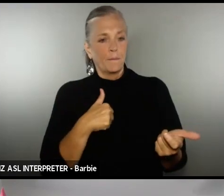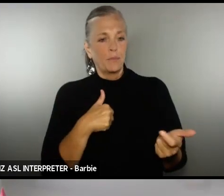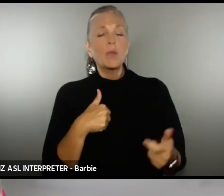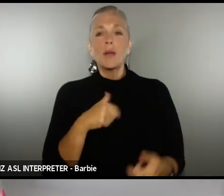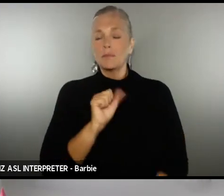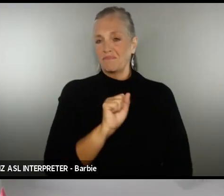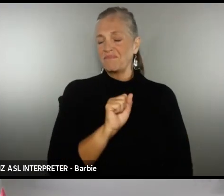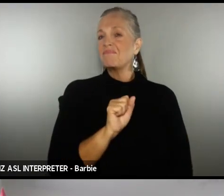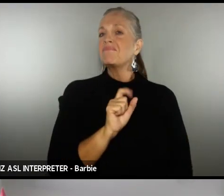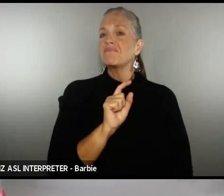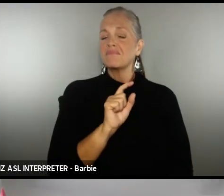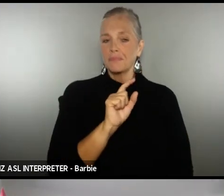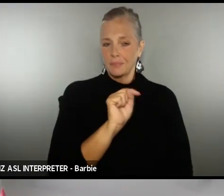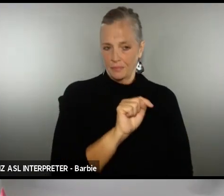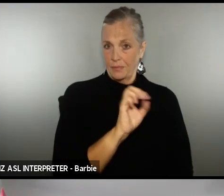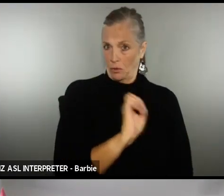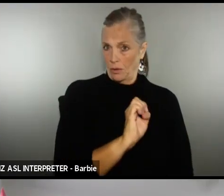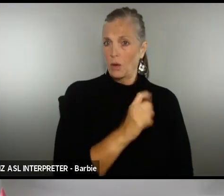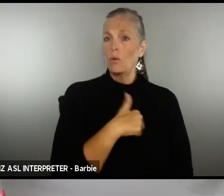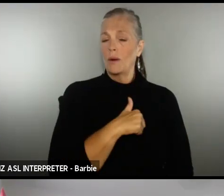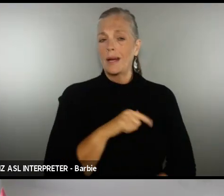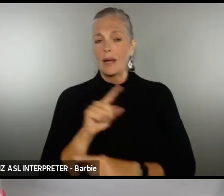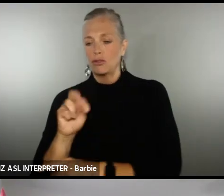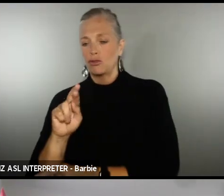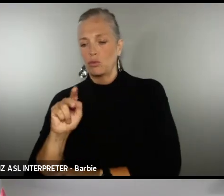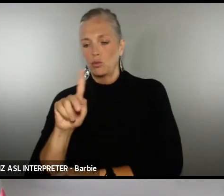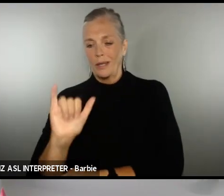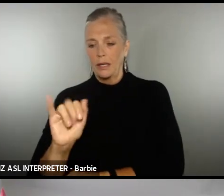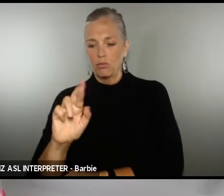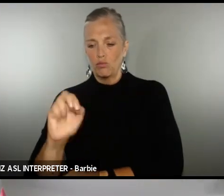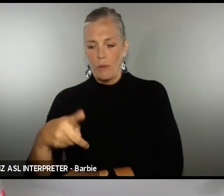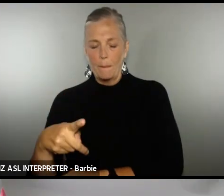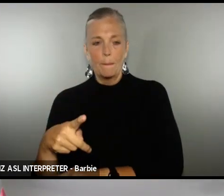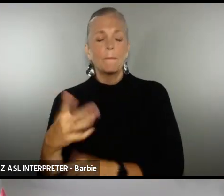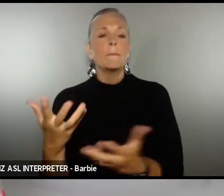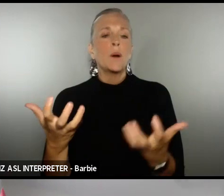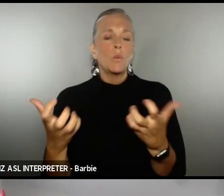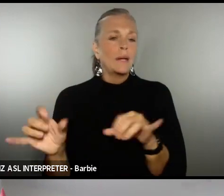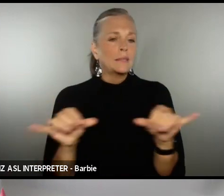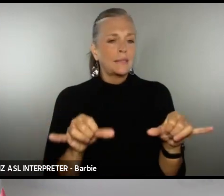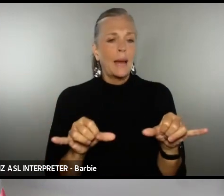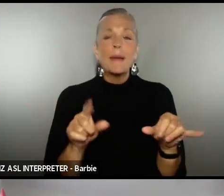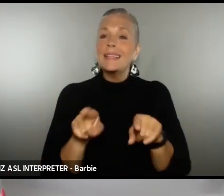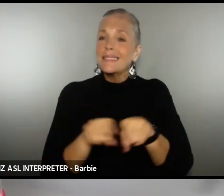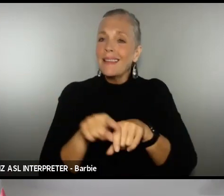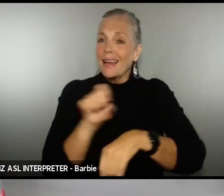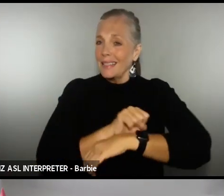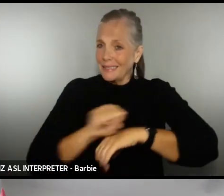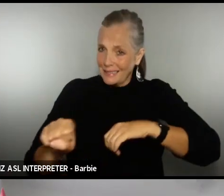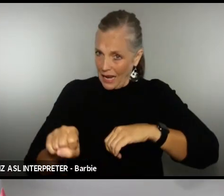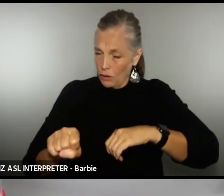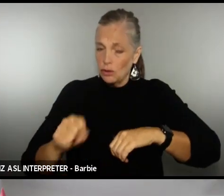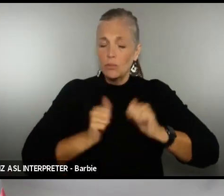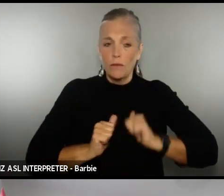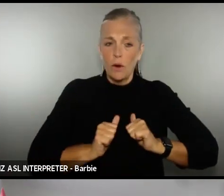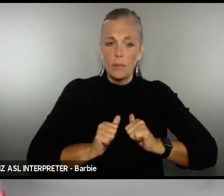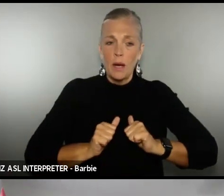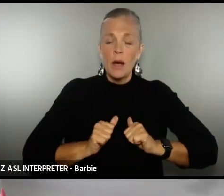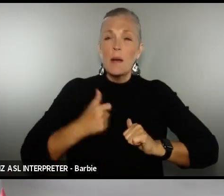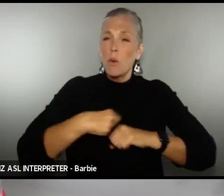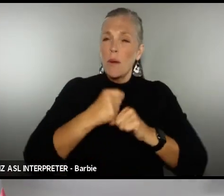Rep, is we try to create a space where it's like a same performance, only with a few accommodations. So we create a trigger list of things that come